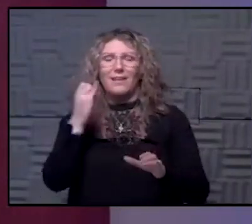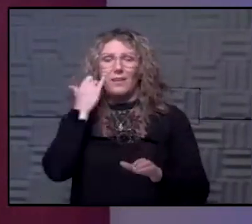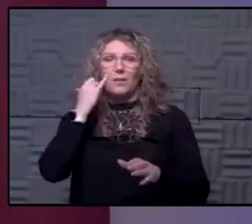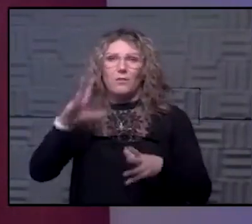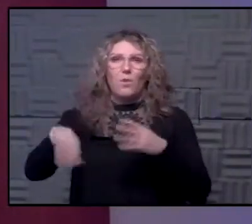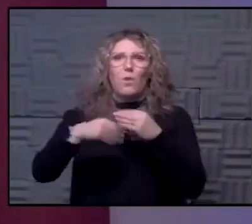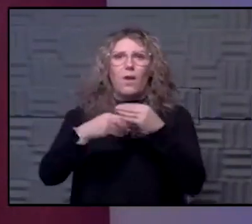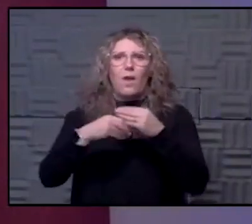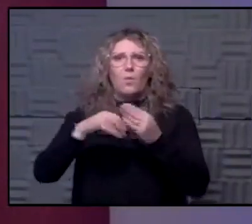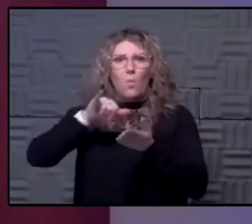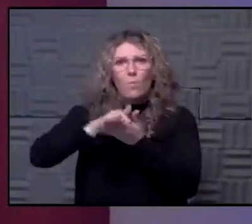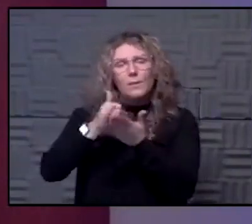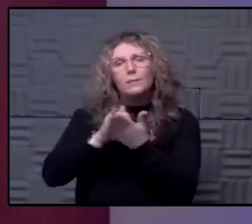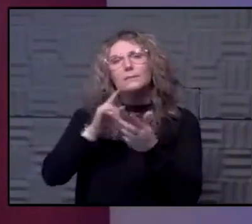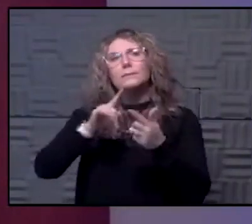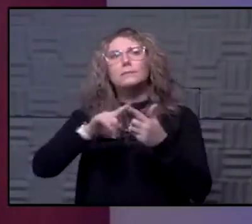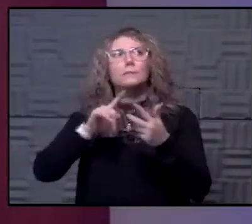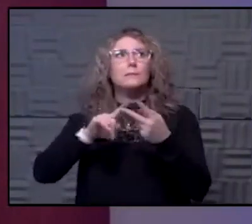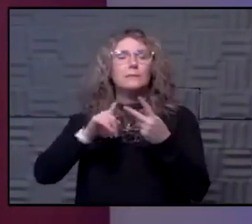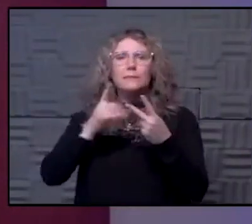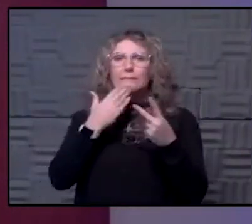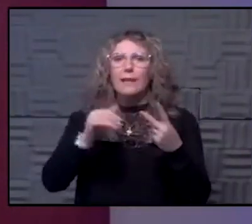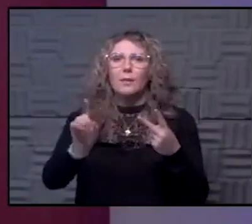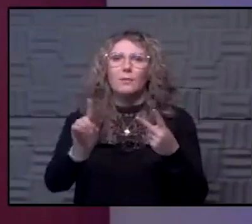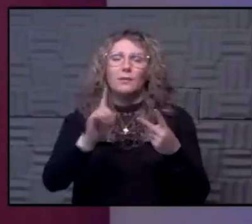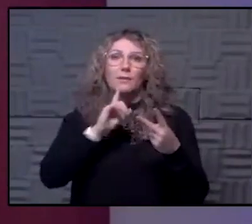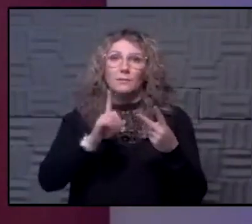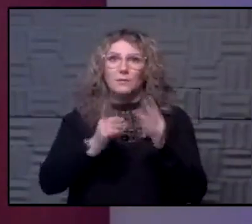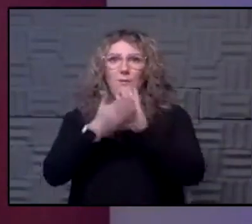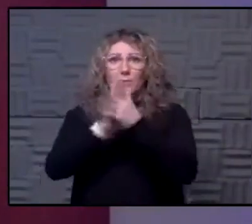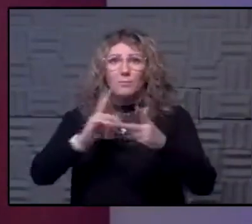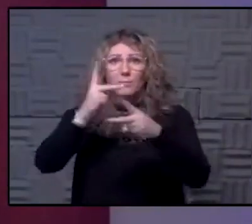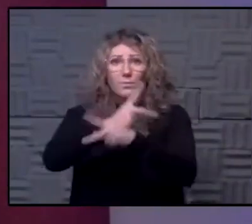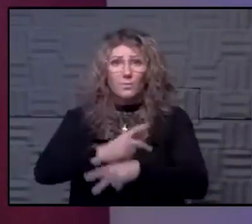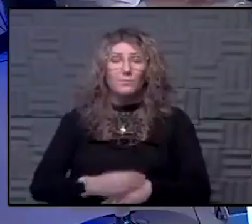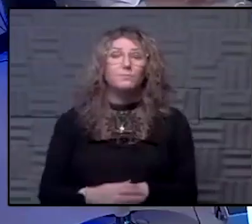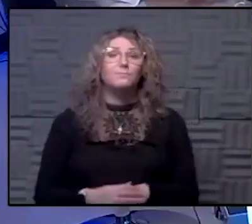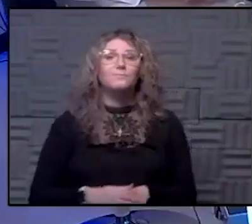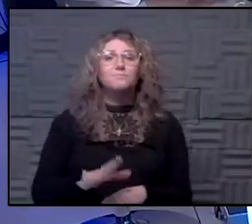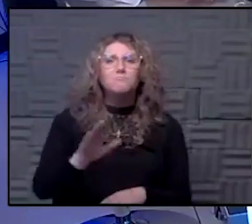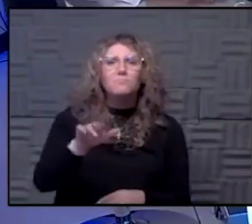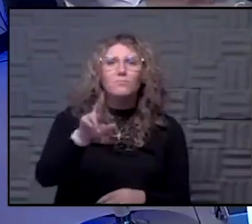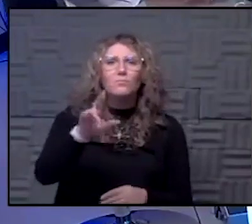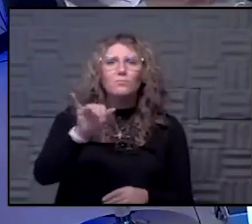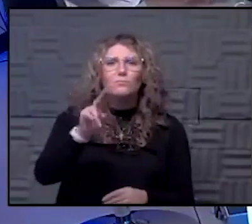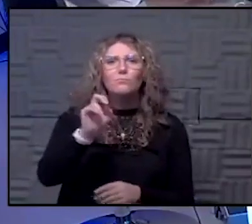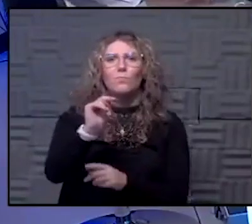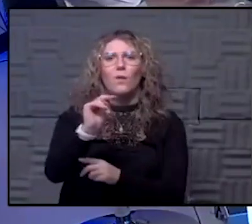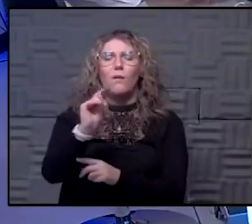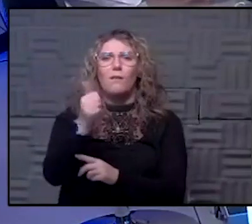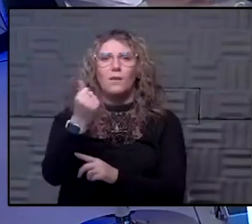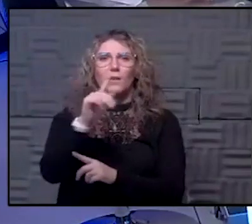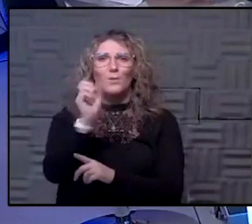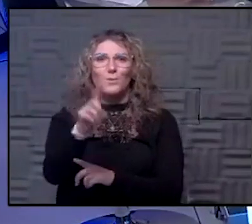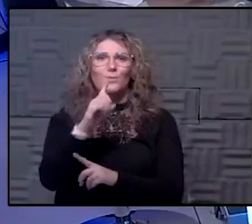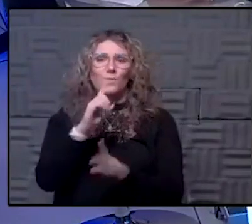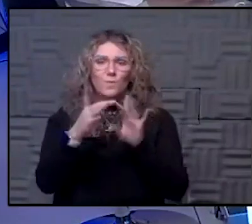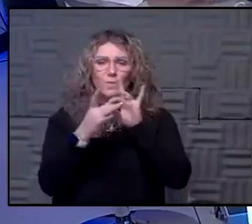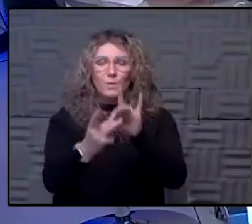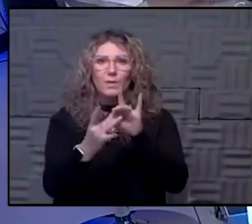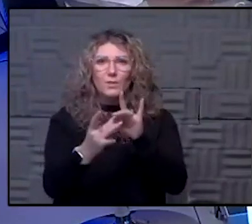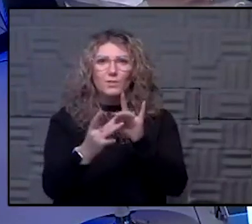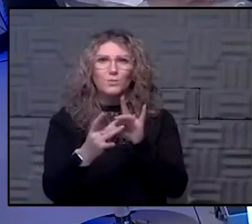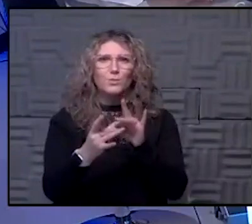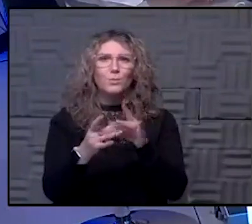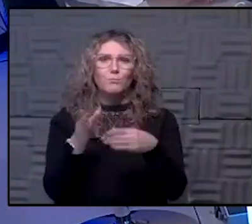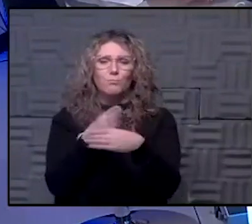or diabetes, it compounds the issue. Okay, so Ryan, another question, which is this relationship between